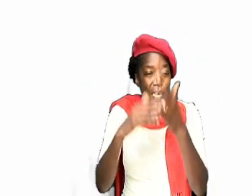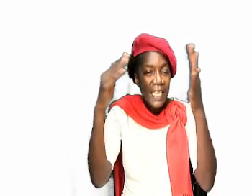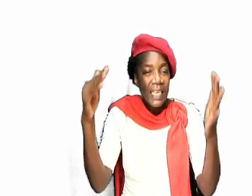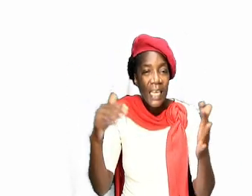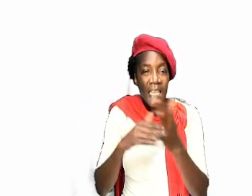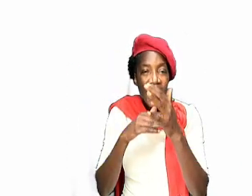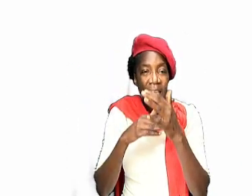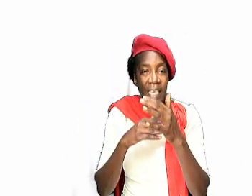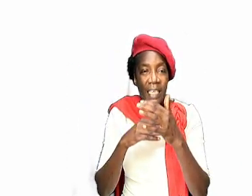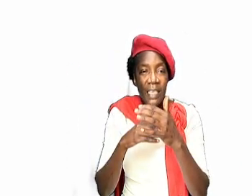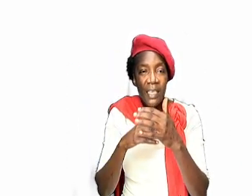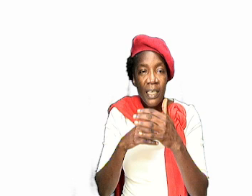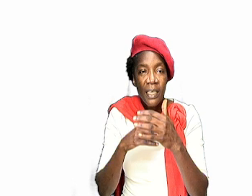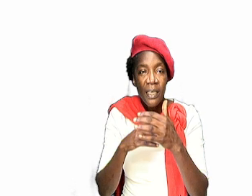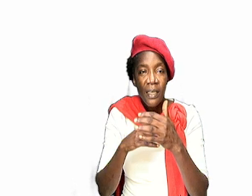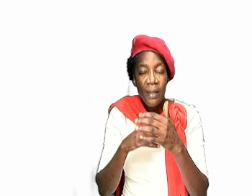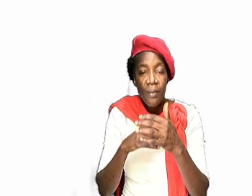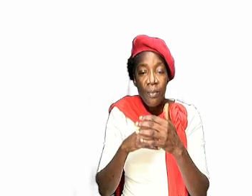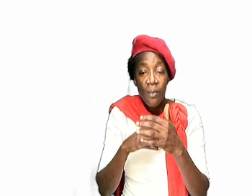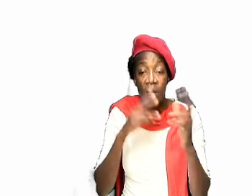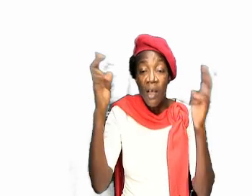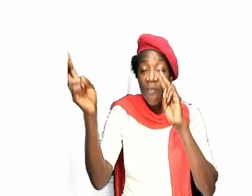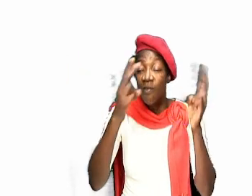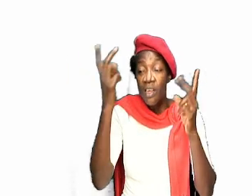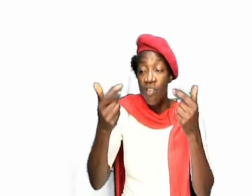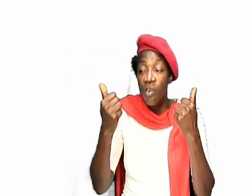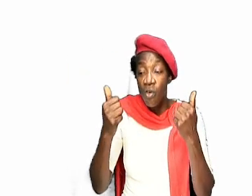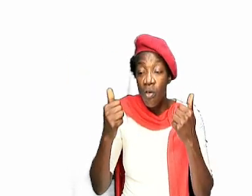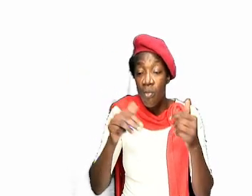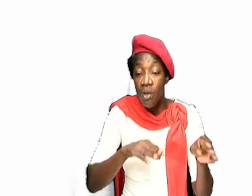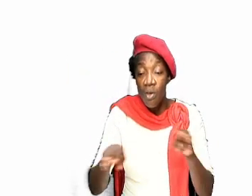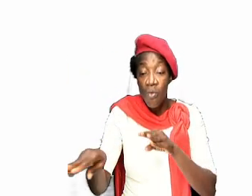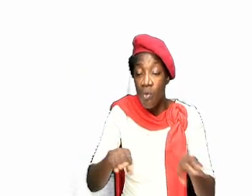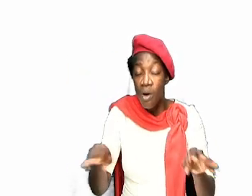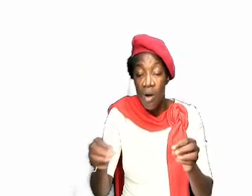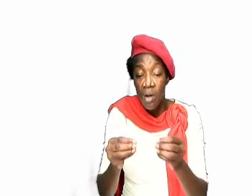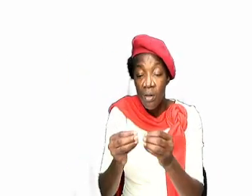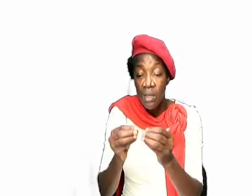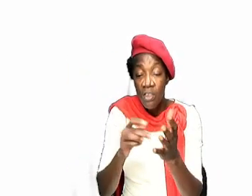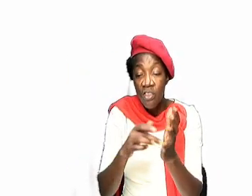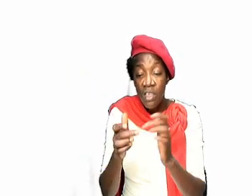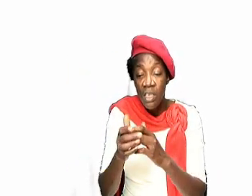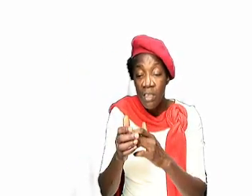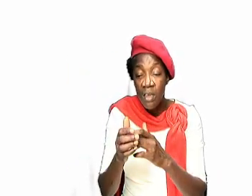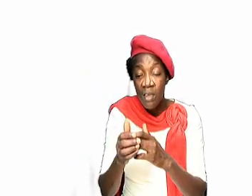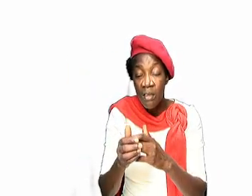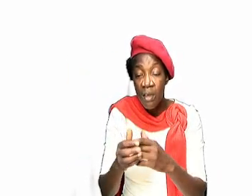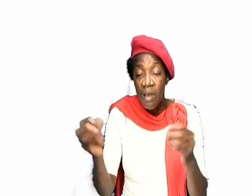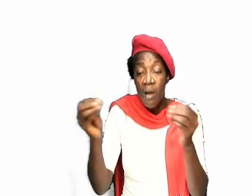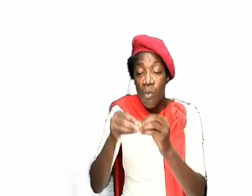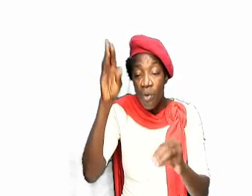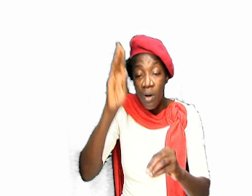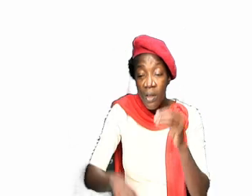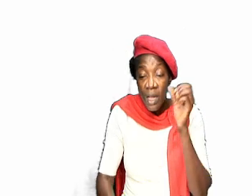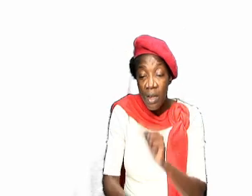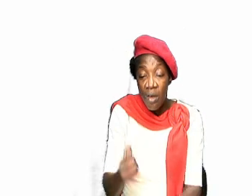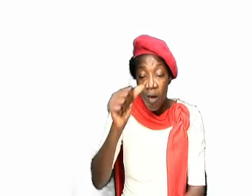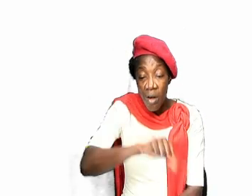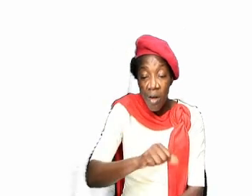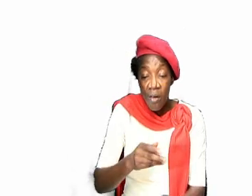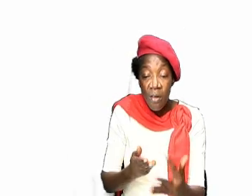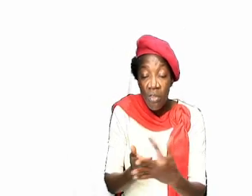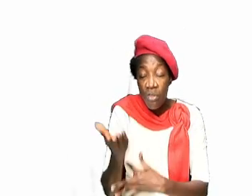So the victory will only come when we walk with Jesus. The Bible says we are more than conquerors through him that loves us.